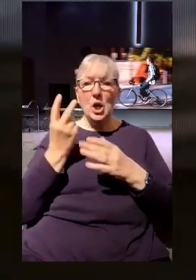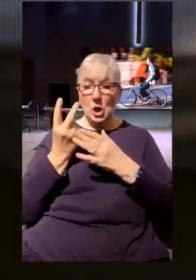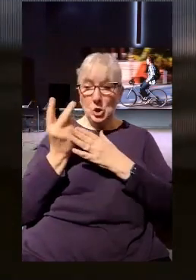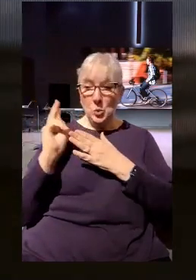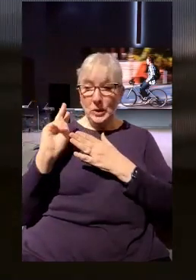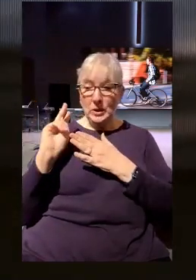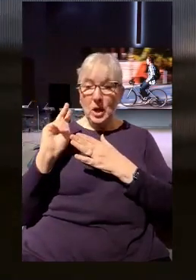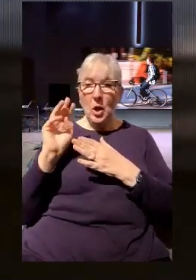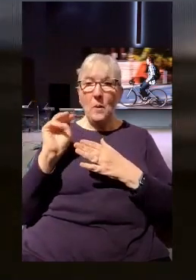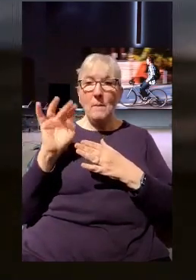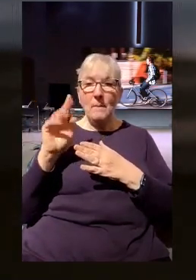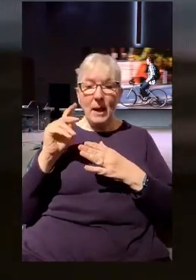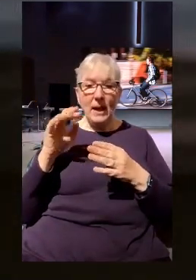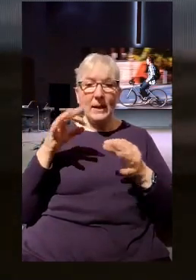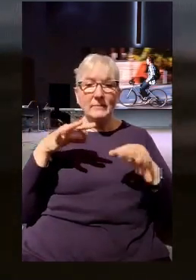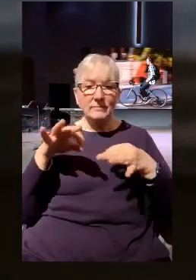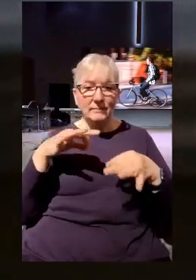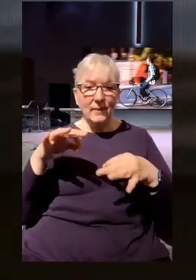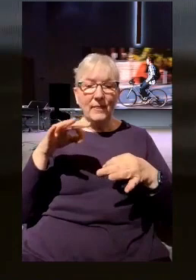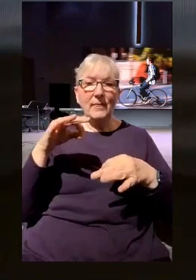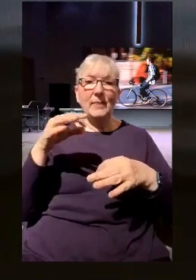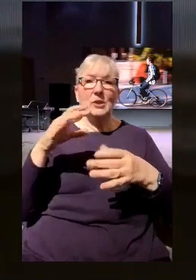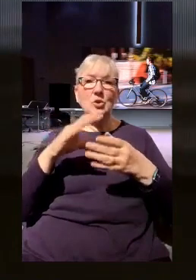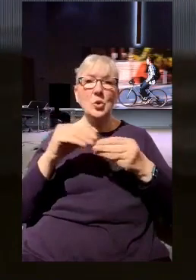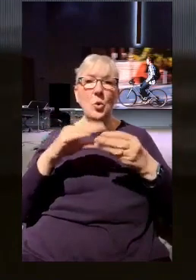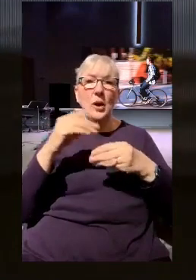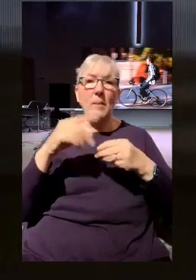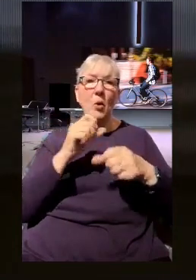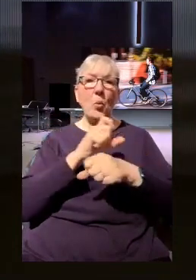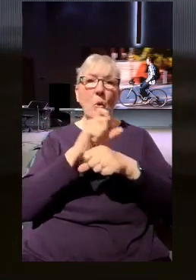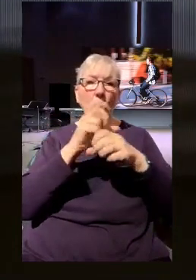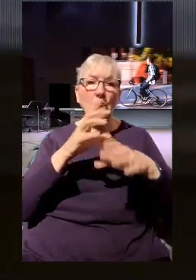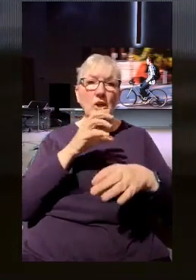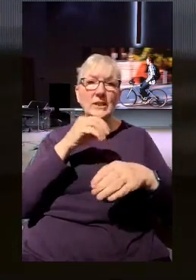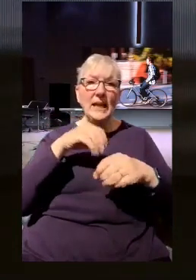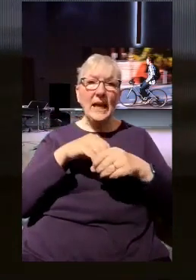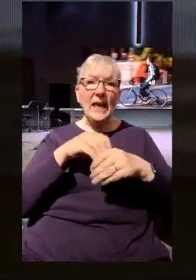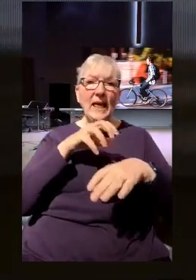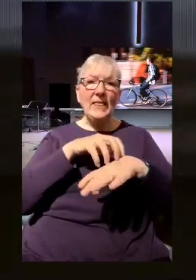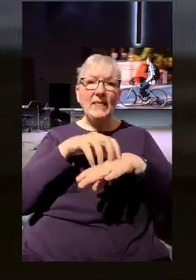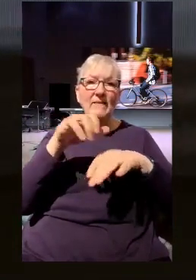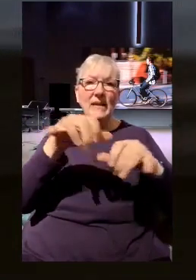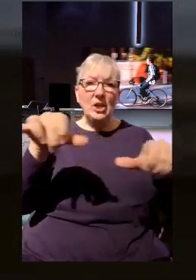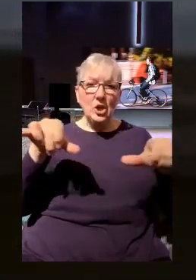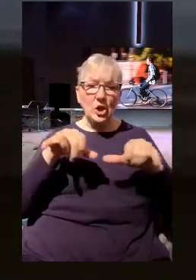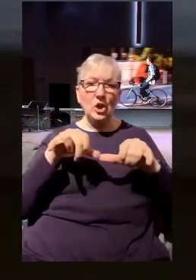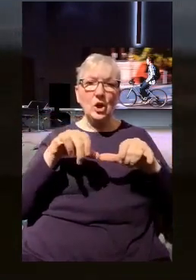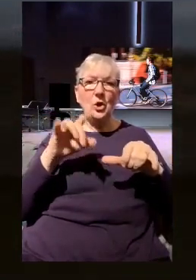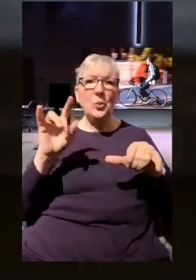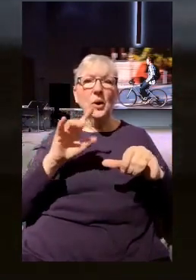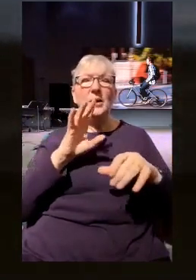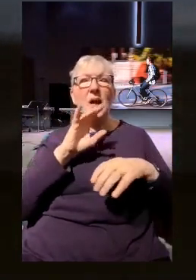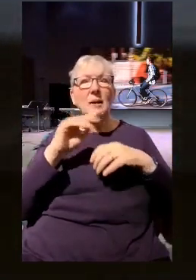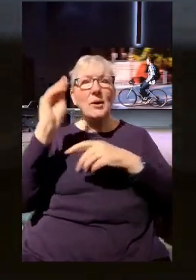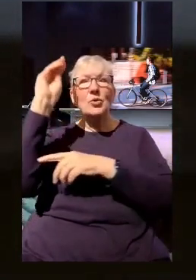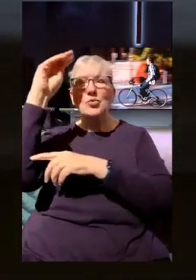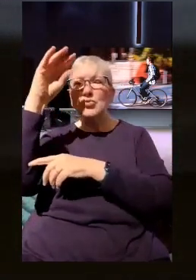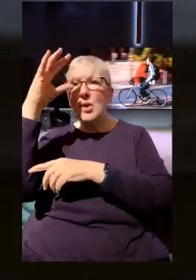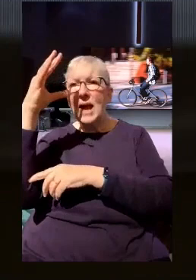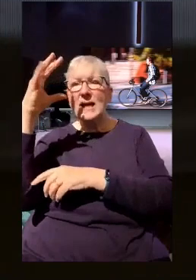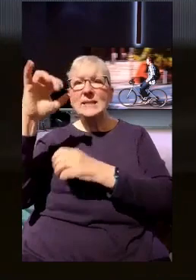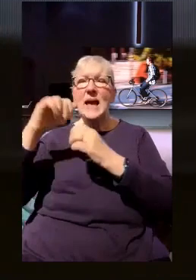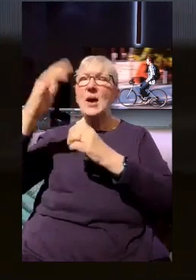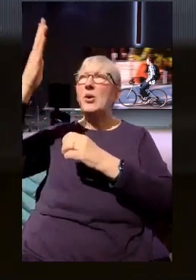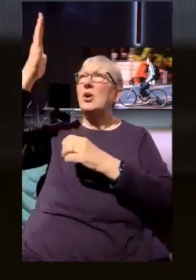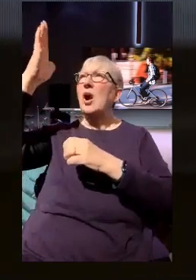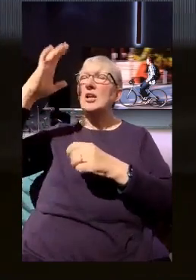of the workers in the vineyard, where he taught about the lavishness of God's grace, how generously he extends it to us, and